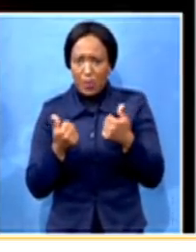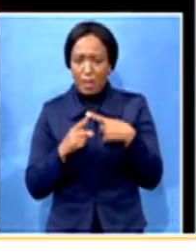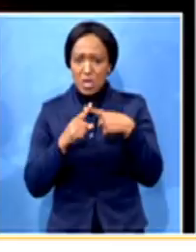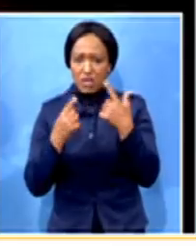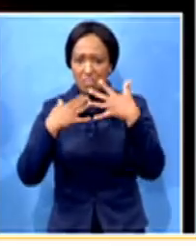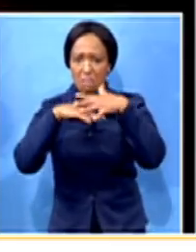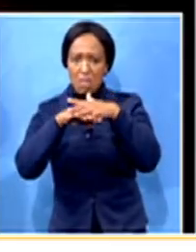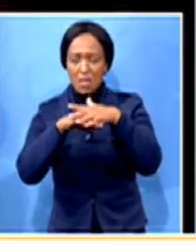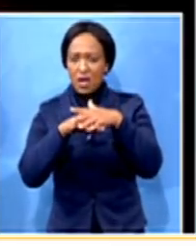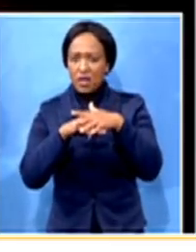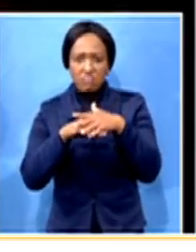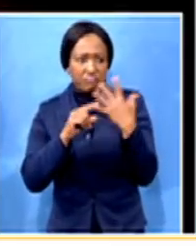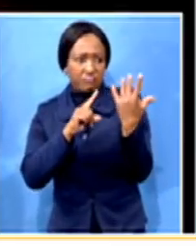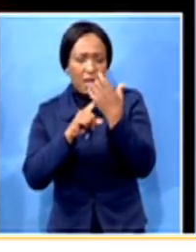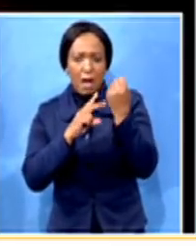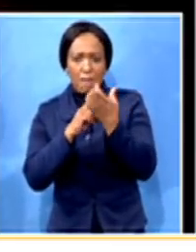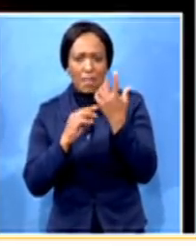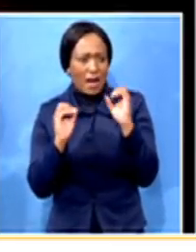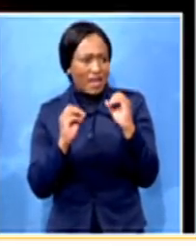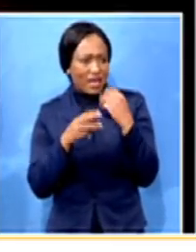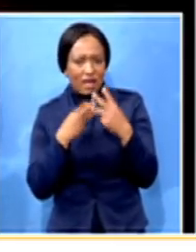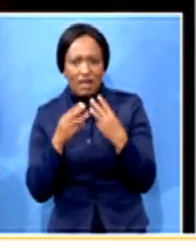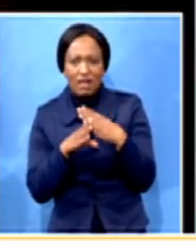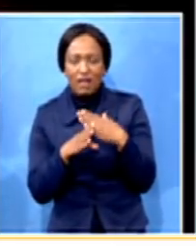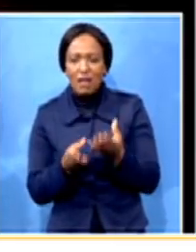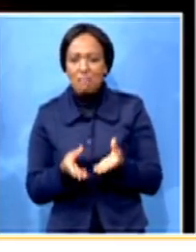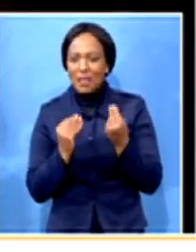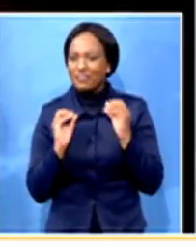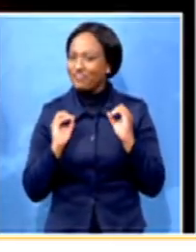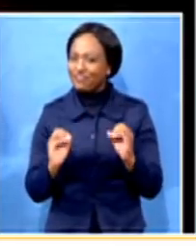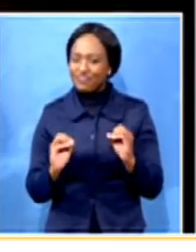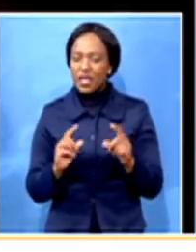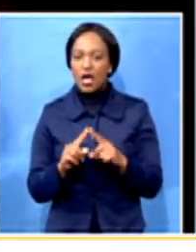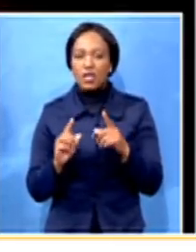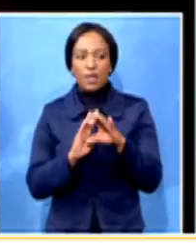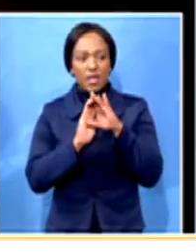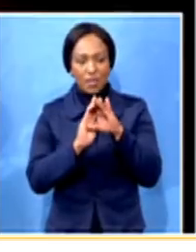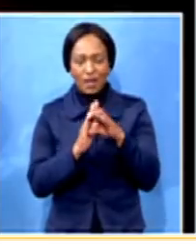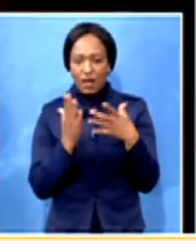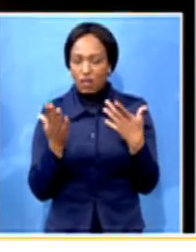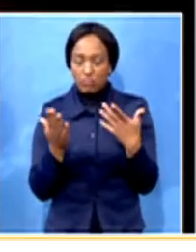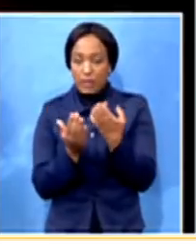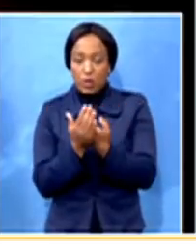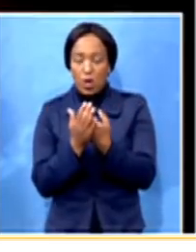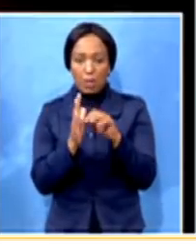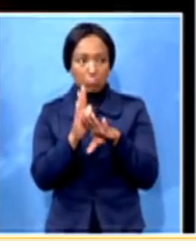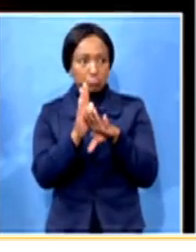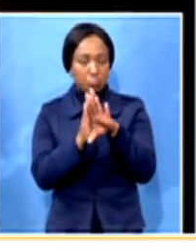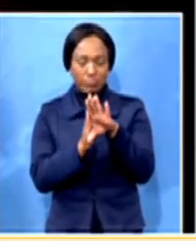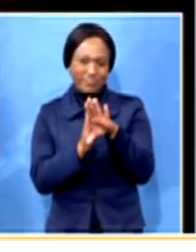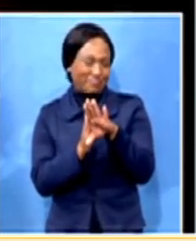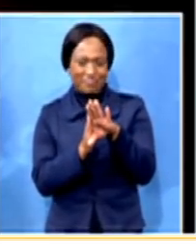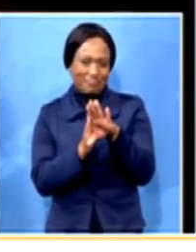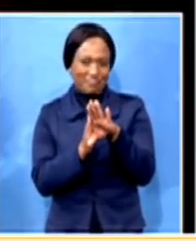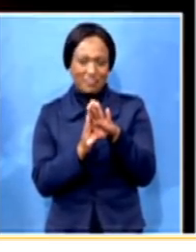dent in our unemployment. We haven't, for example, seen any significant economic growth. So this